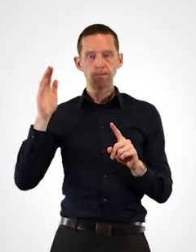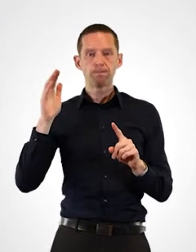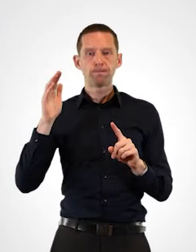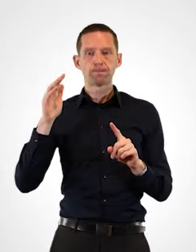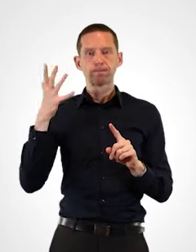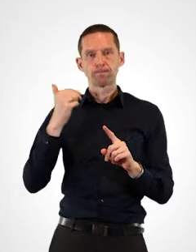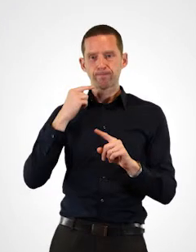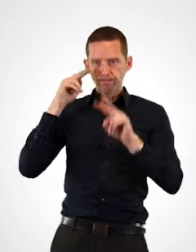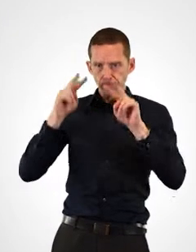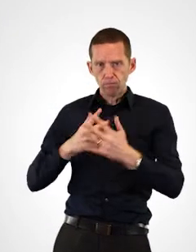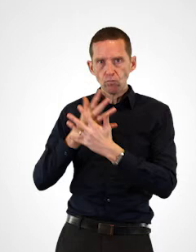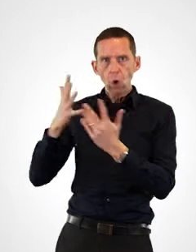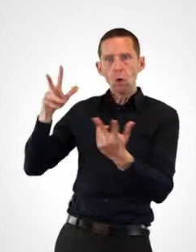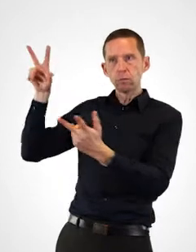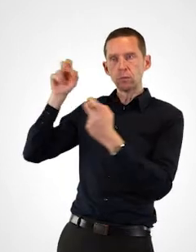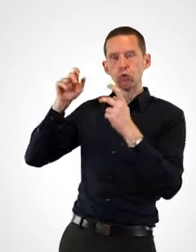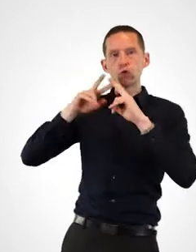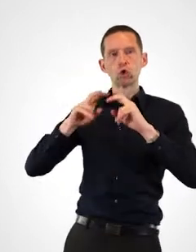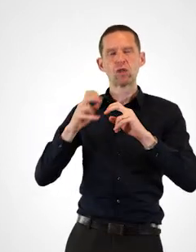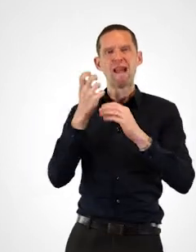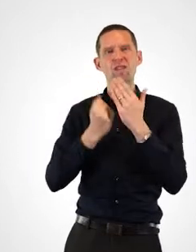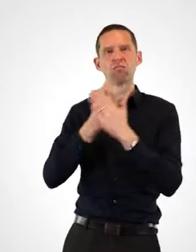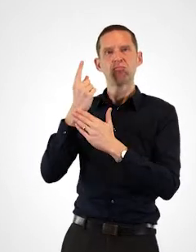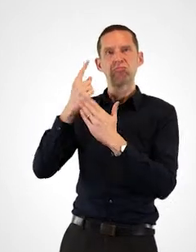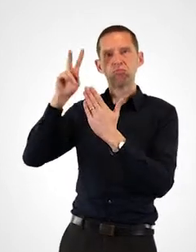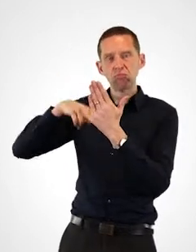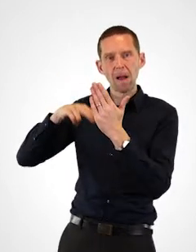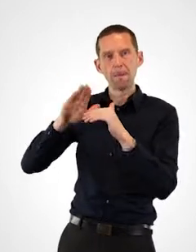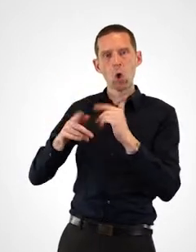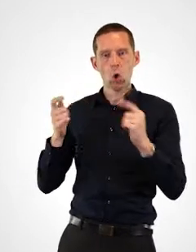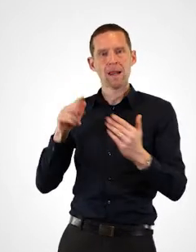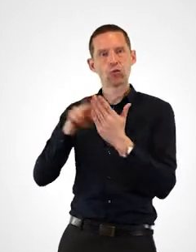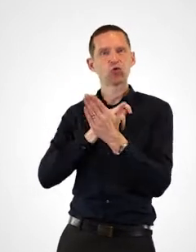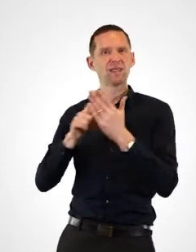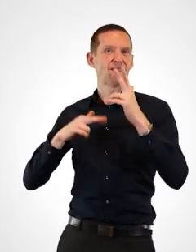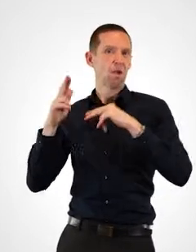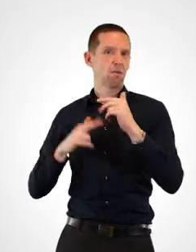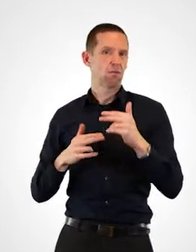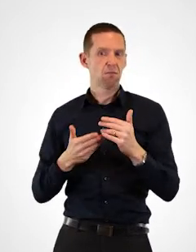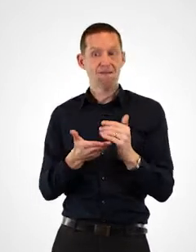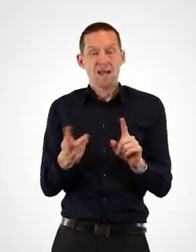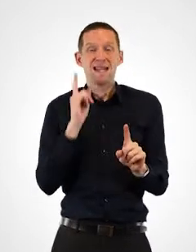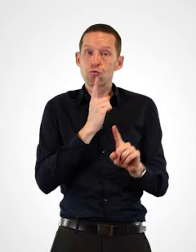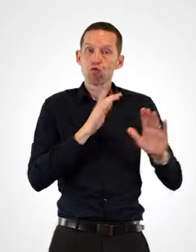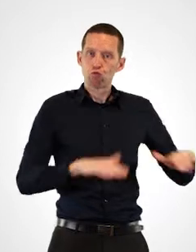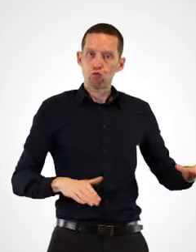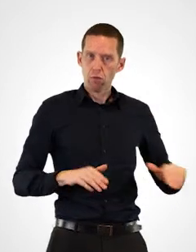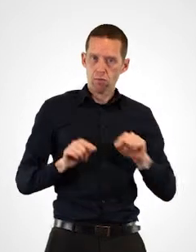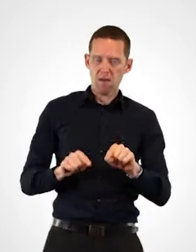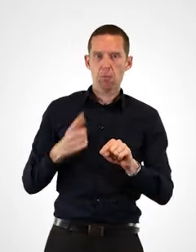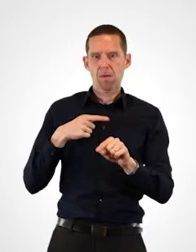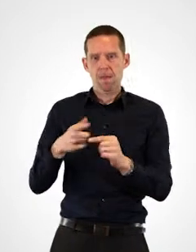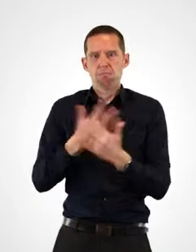huge body of literature that we have around early literacy development in hearing children, because that is an area that's